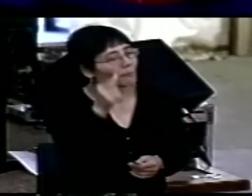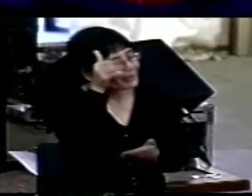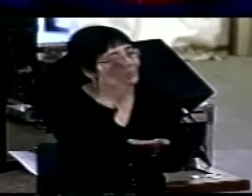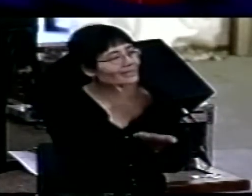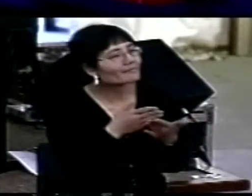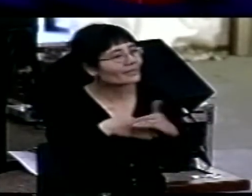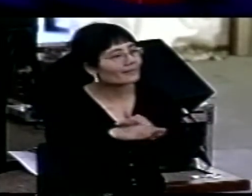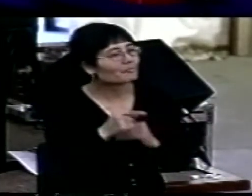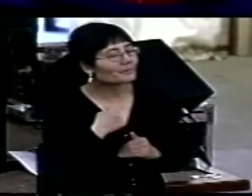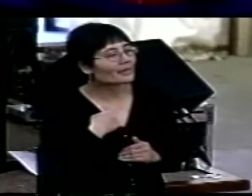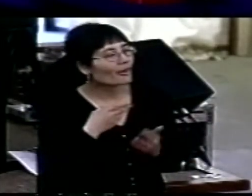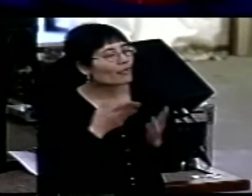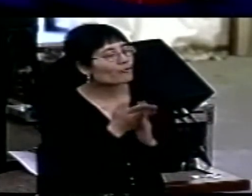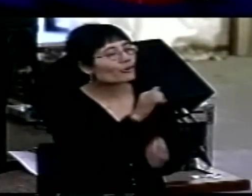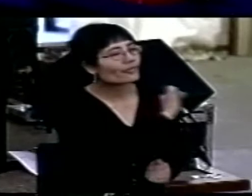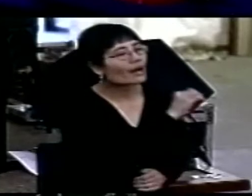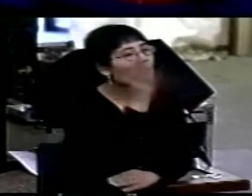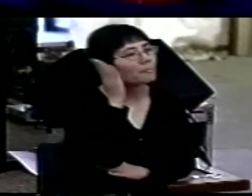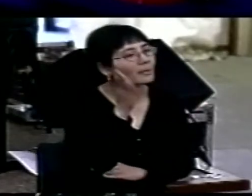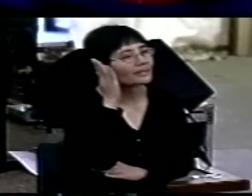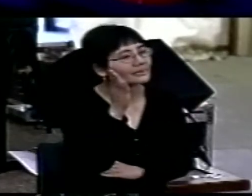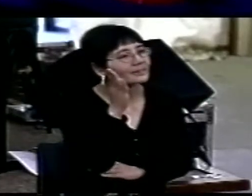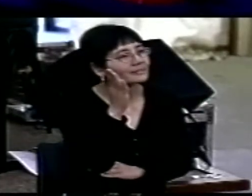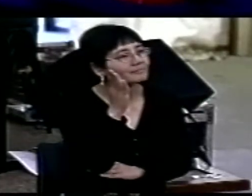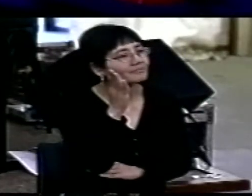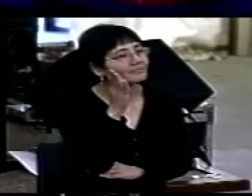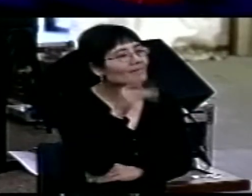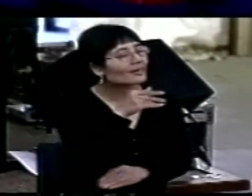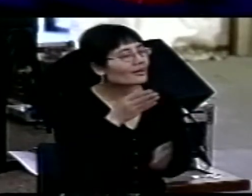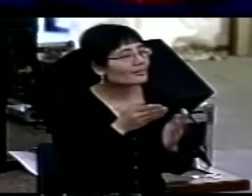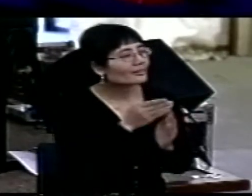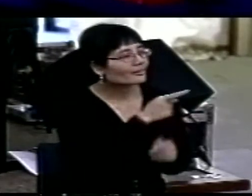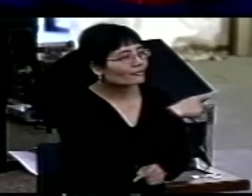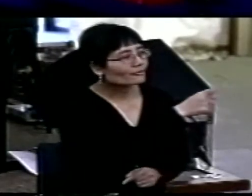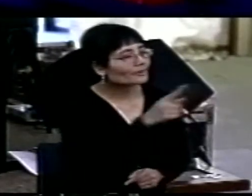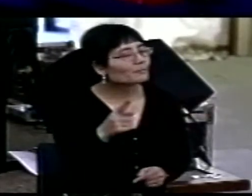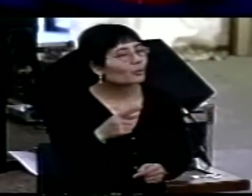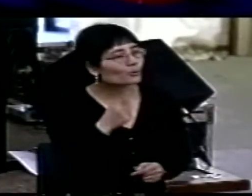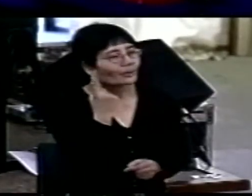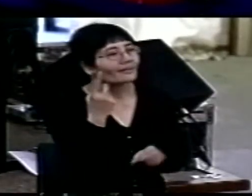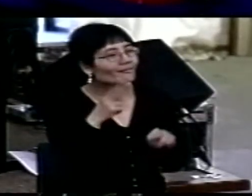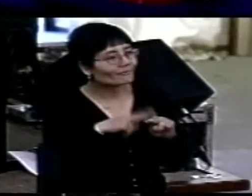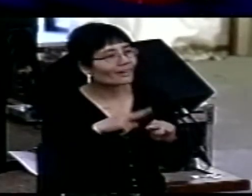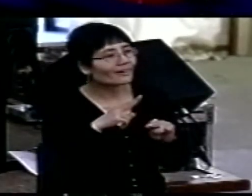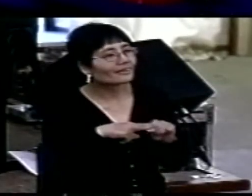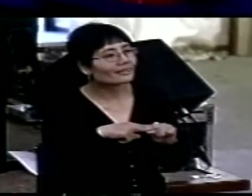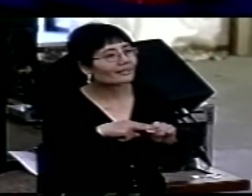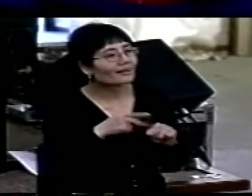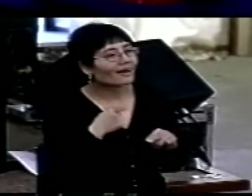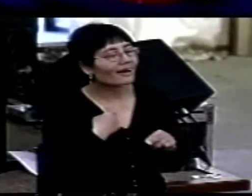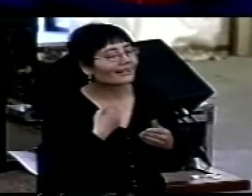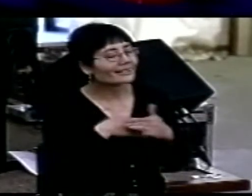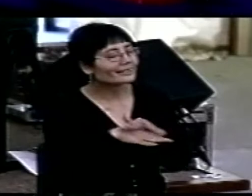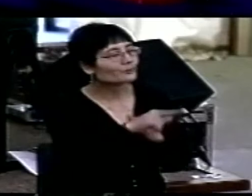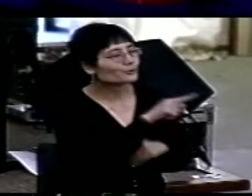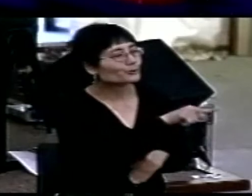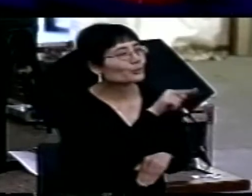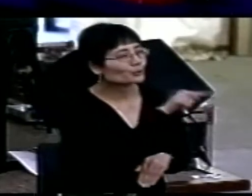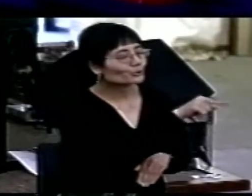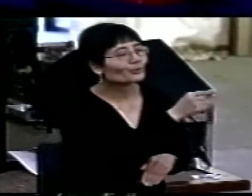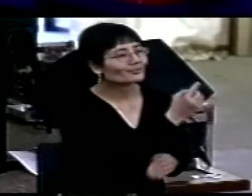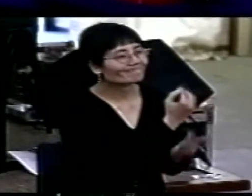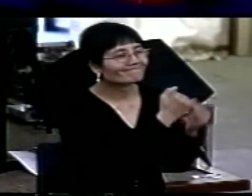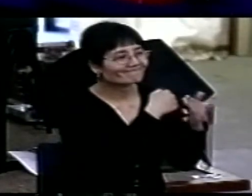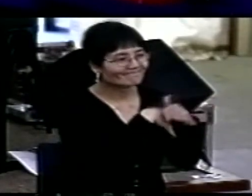message, that all of them may be one Father, just as you are in me and I am in you.